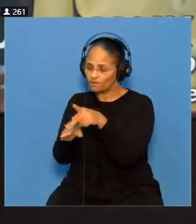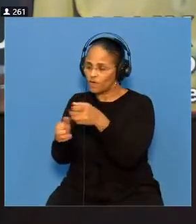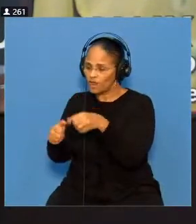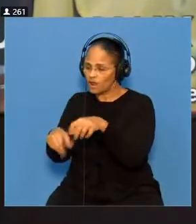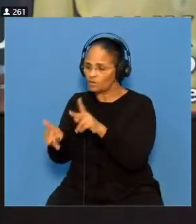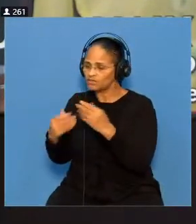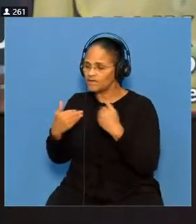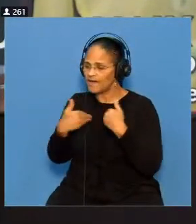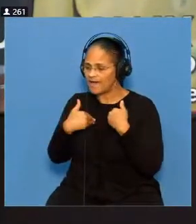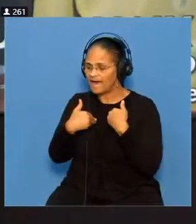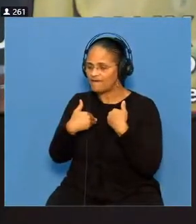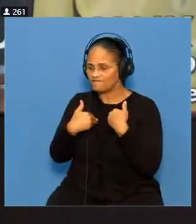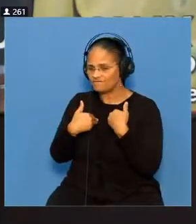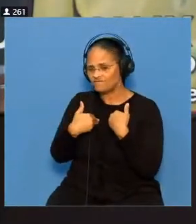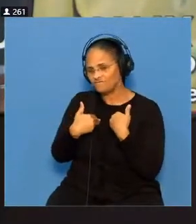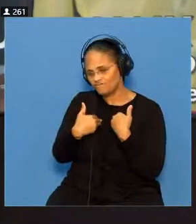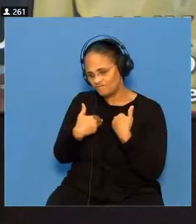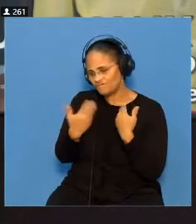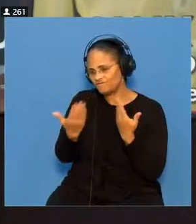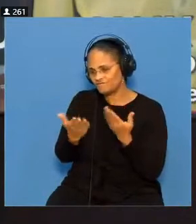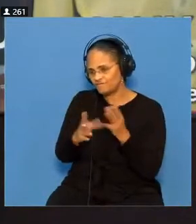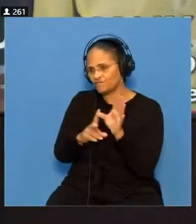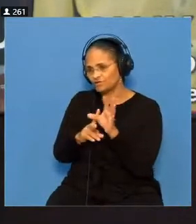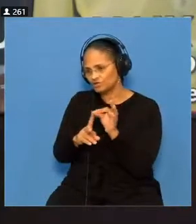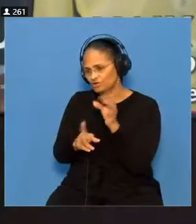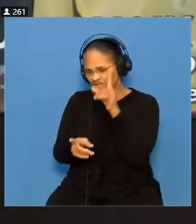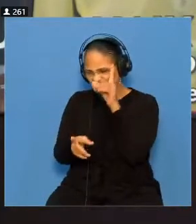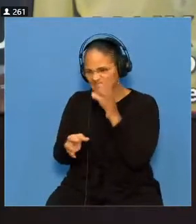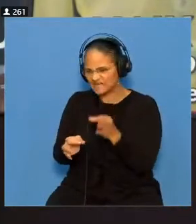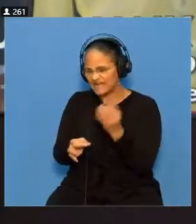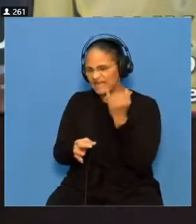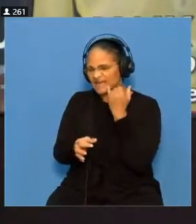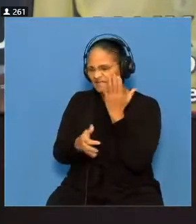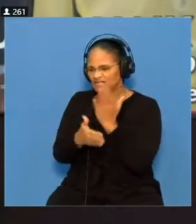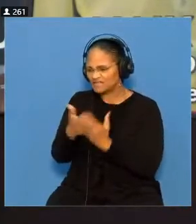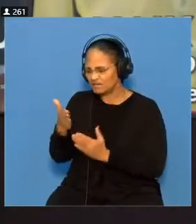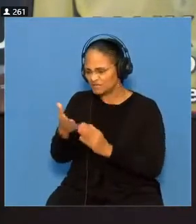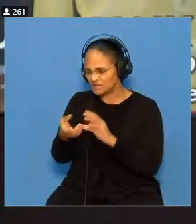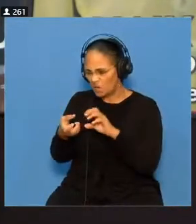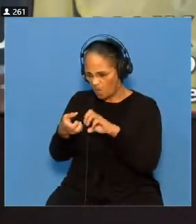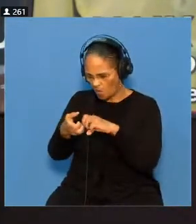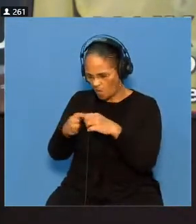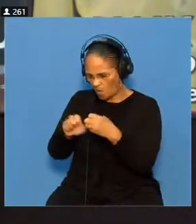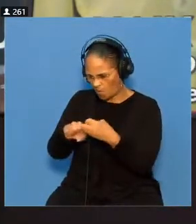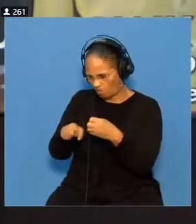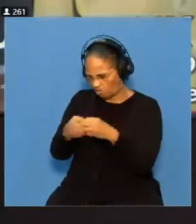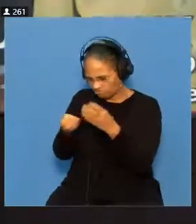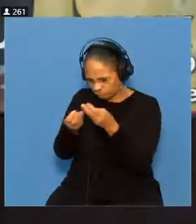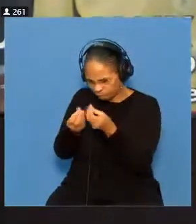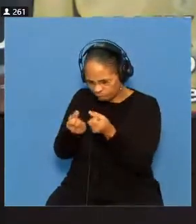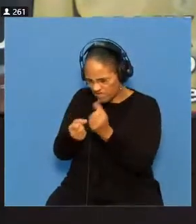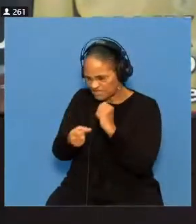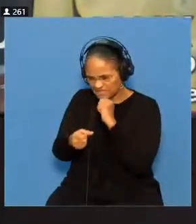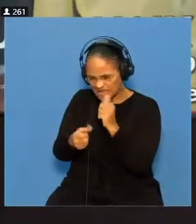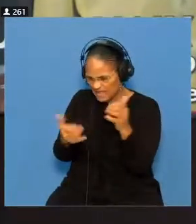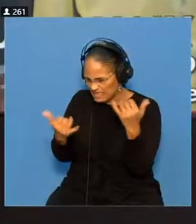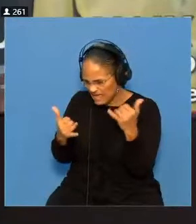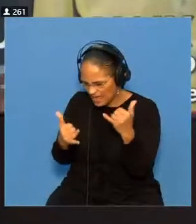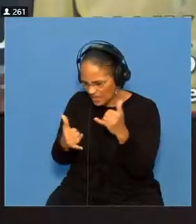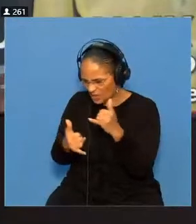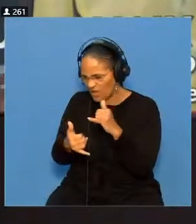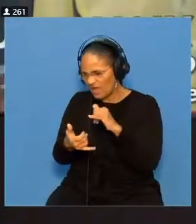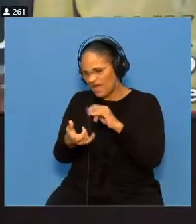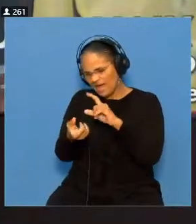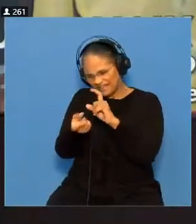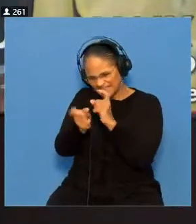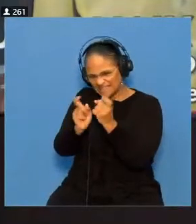allow them to have a degree of discretion. So if somebody comes and it's tattered, I've seen some of them, and you probably have as well, and it's no longer yellow and it looks destroyed